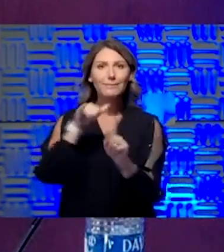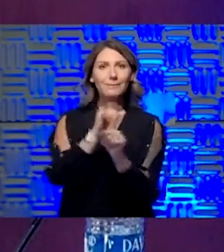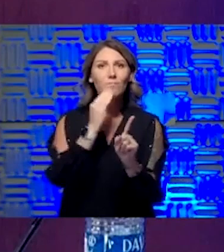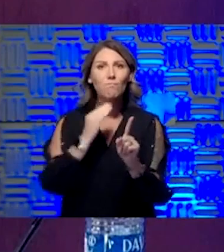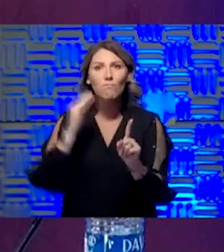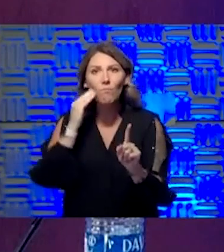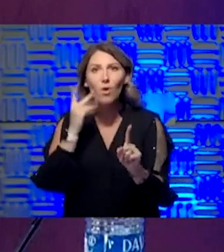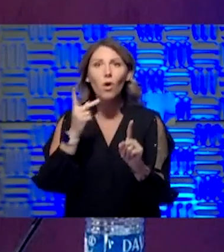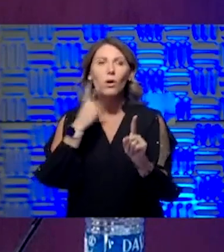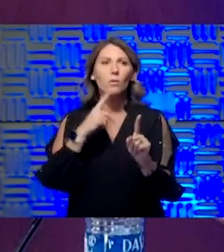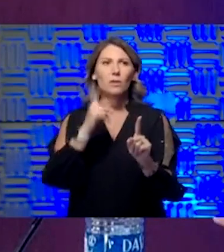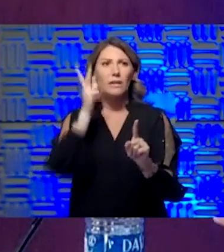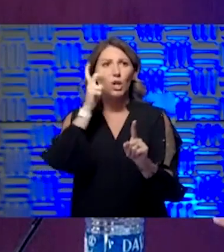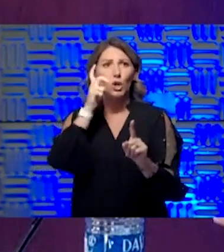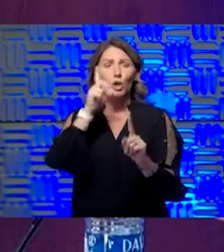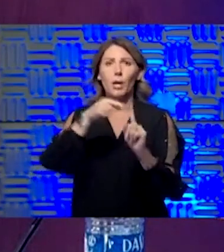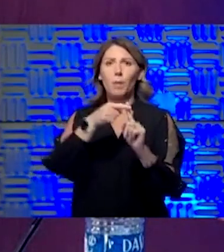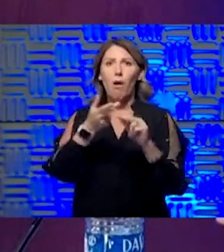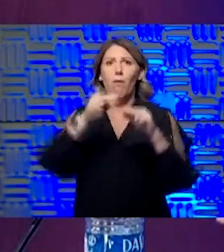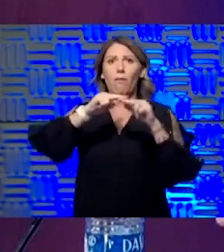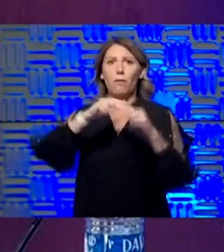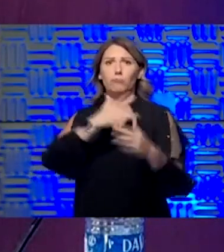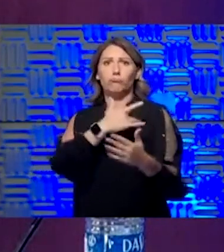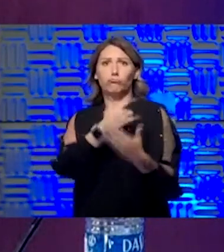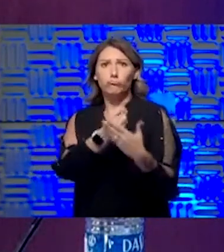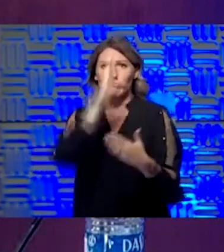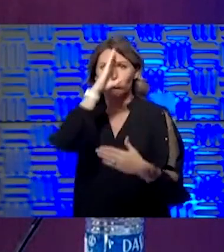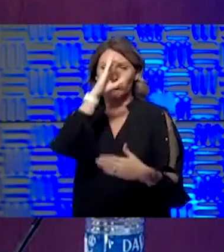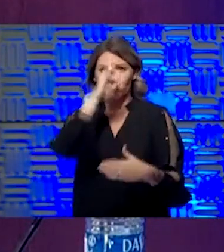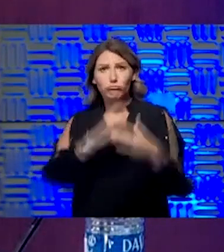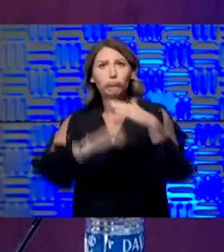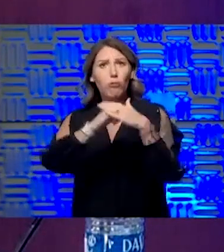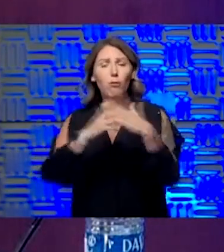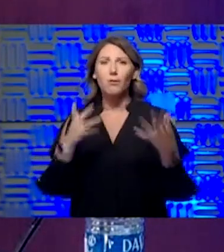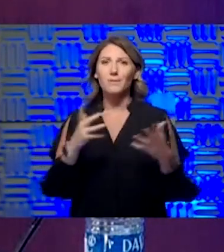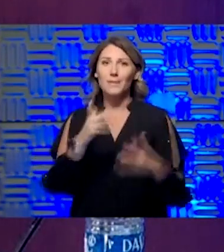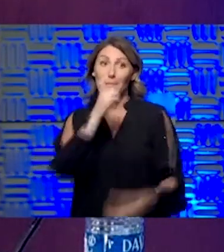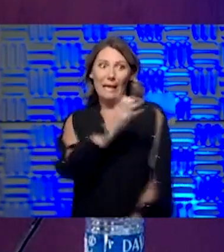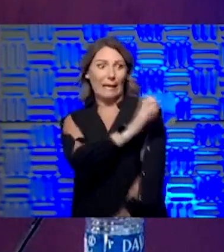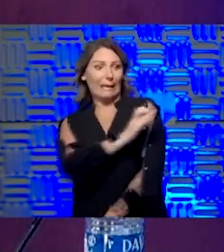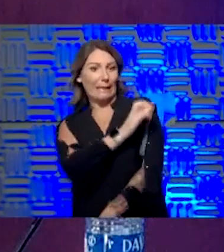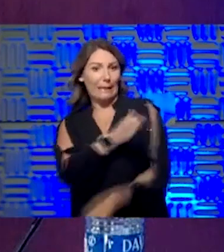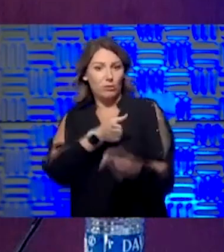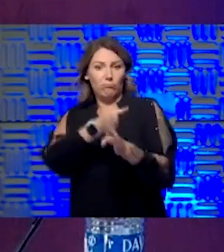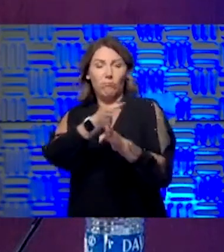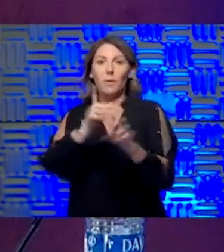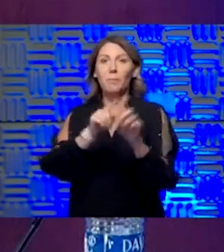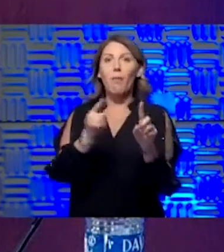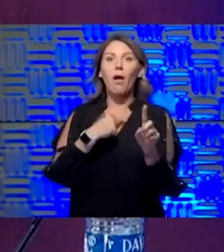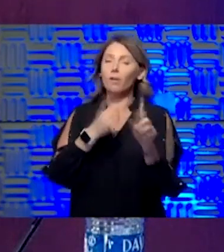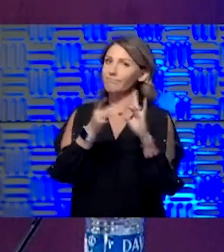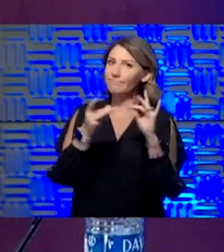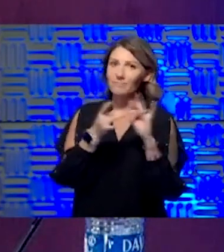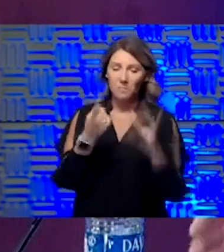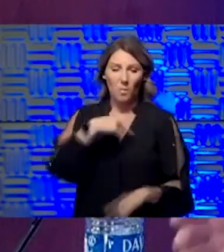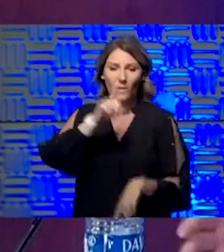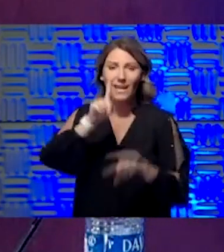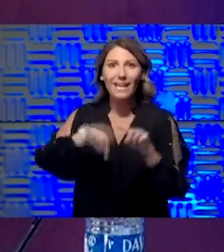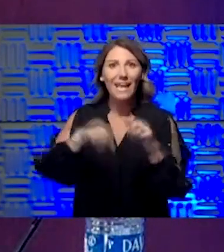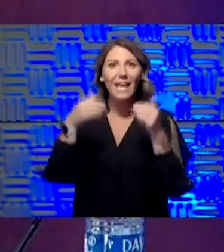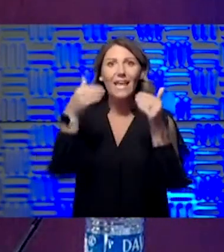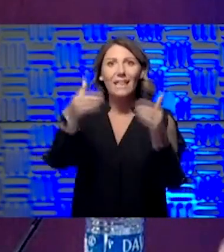and our volume continues to grow, we'll do that in a really safe way going forward as well. Yeah. Bob, safety's been our hallmark for a